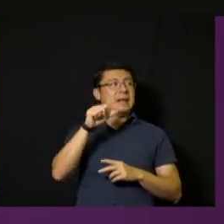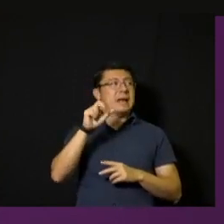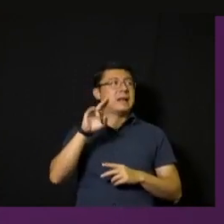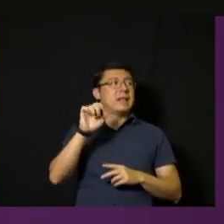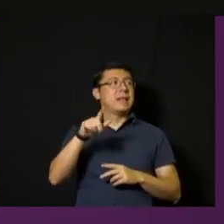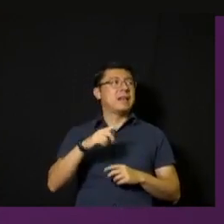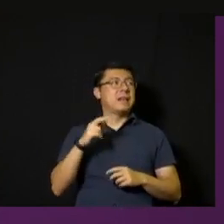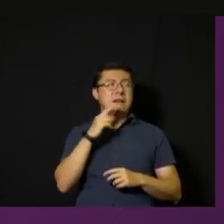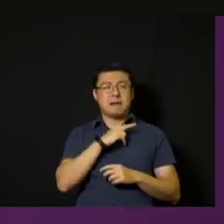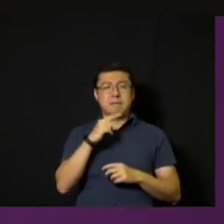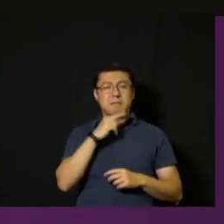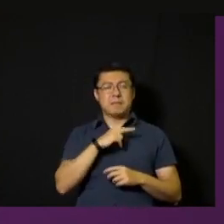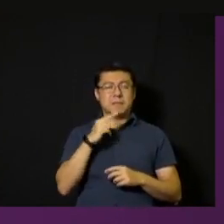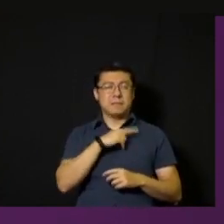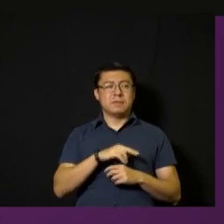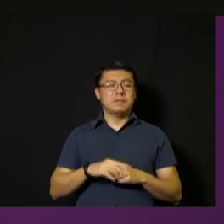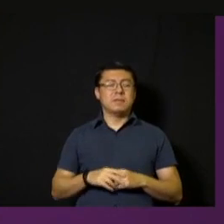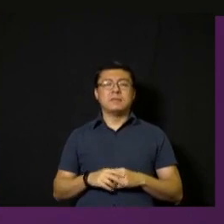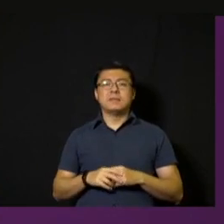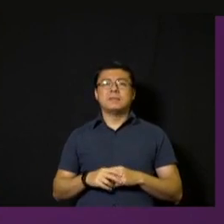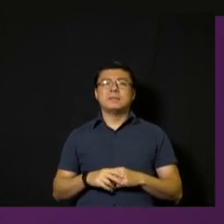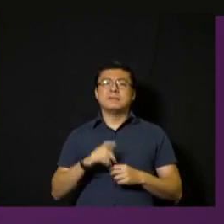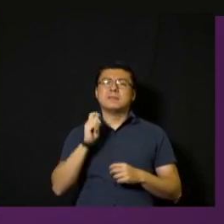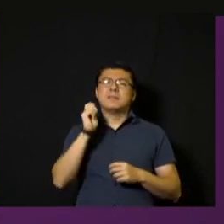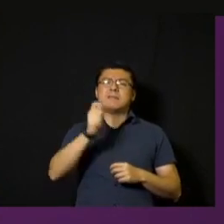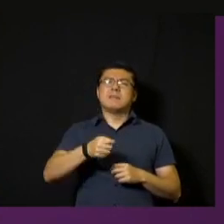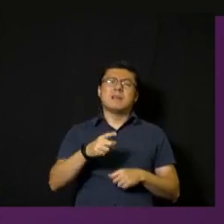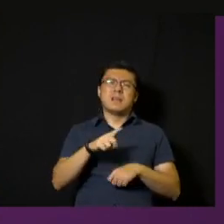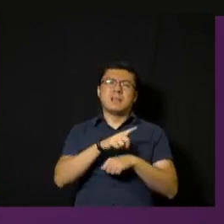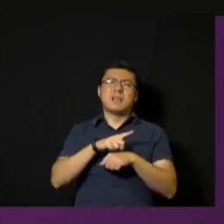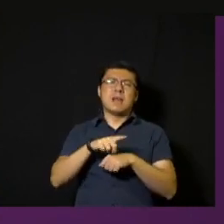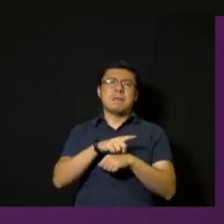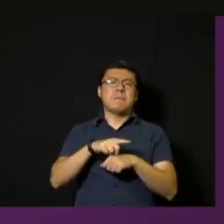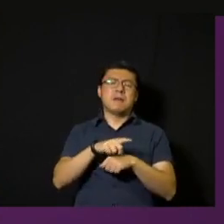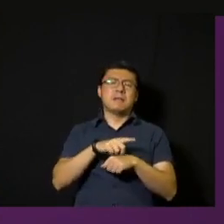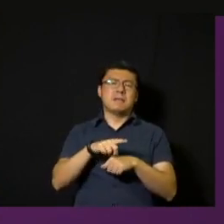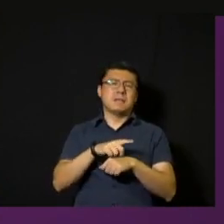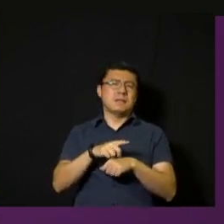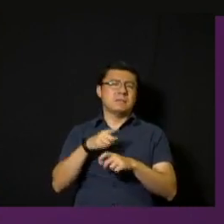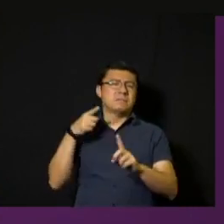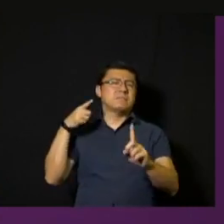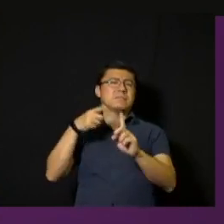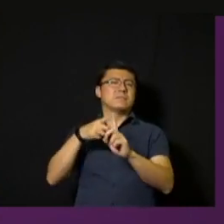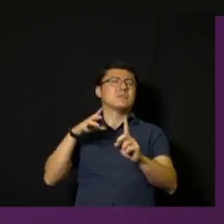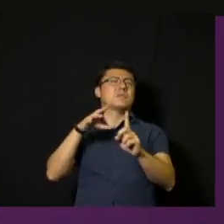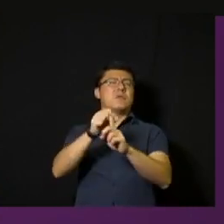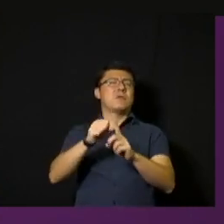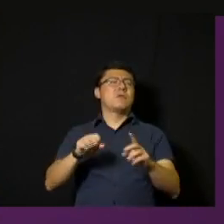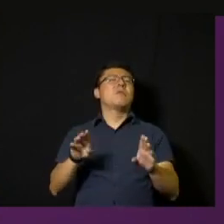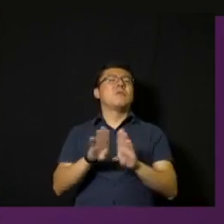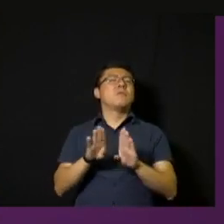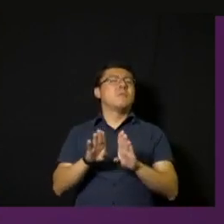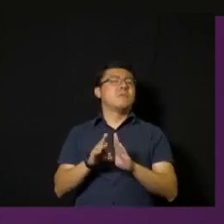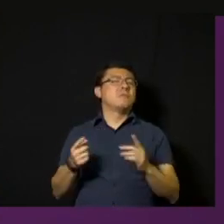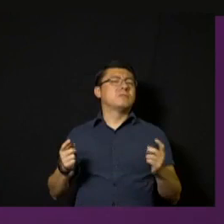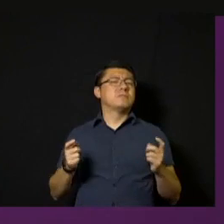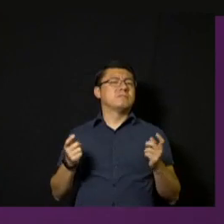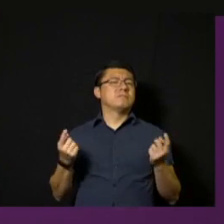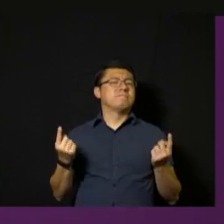Rápido, quickly, ¿qué very significa ser quickly, diamante y qué what does being a diamond hay que hacer mean para and lograrlo? what do we need to do to get